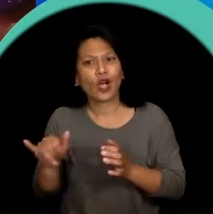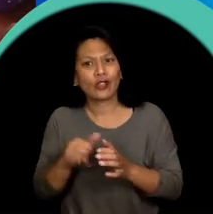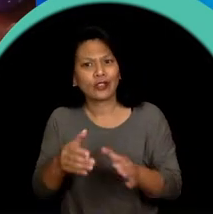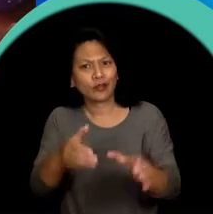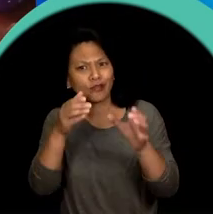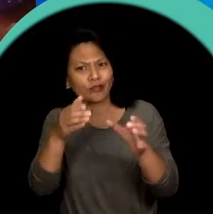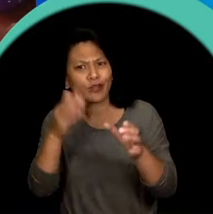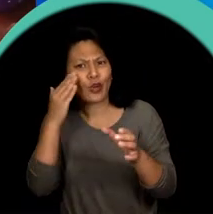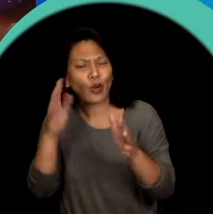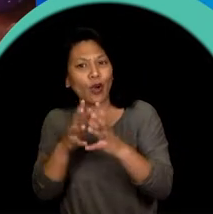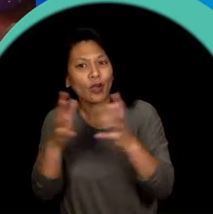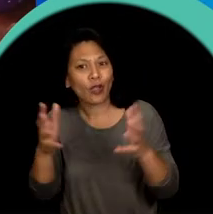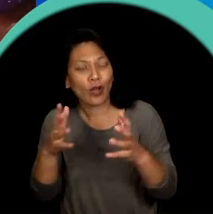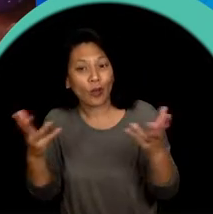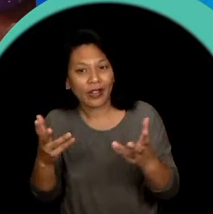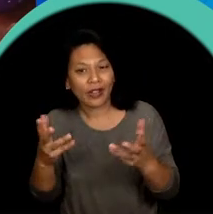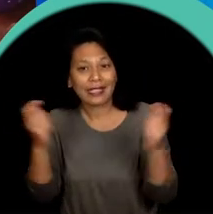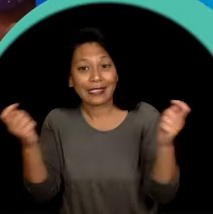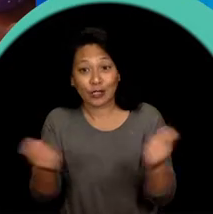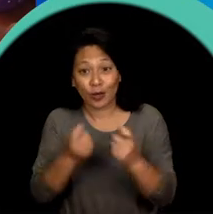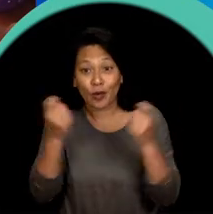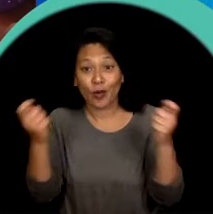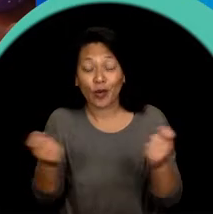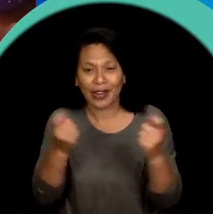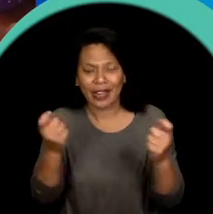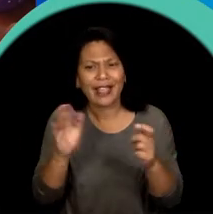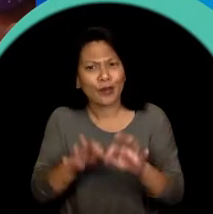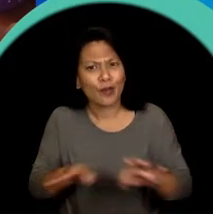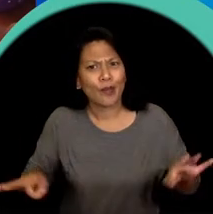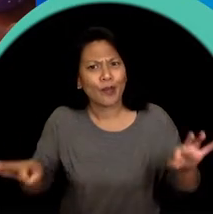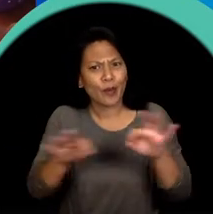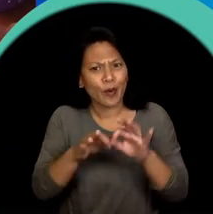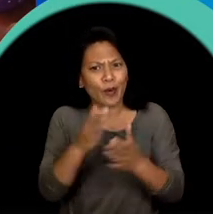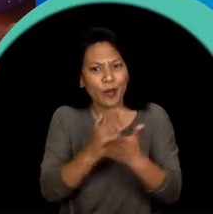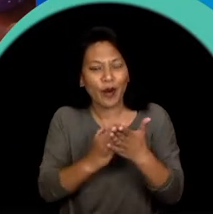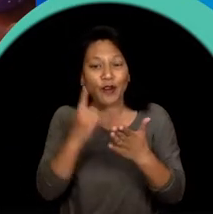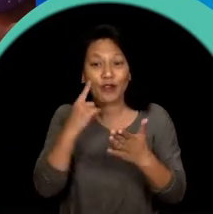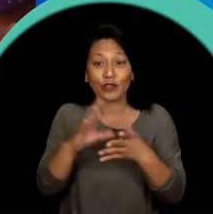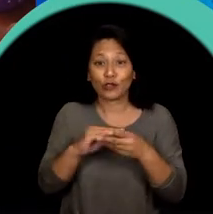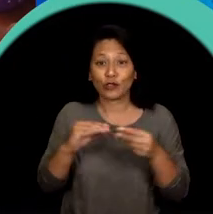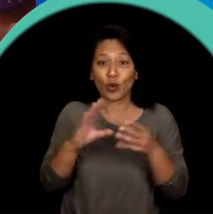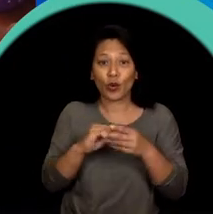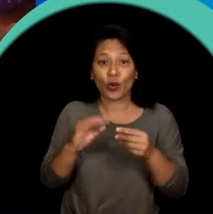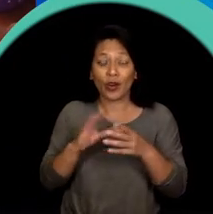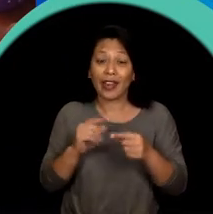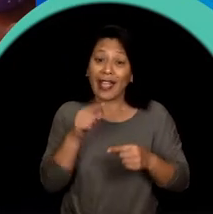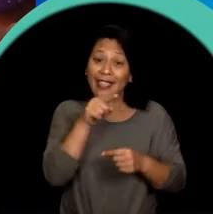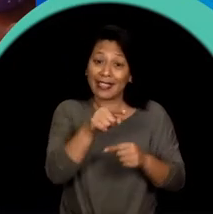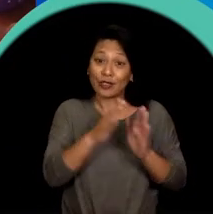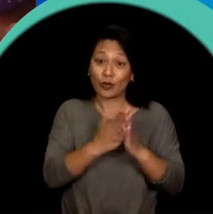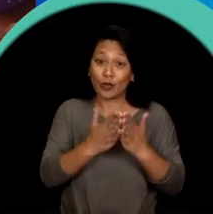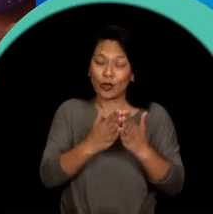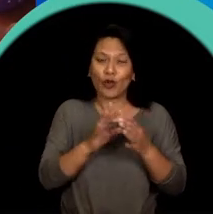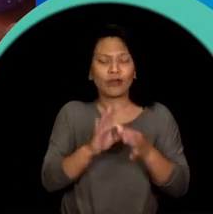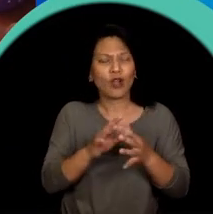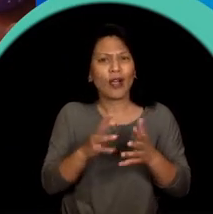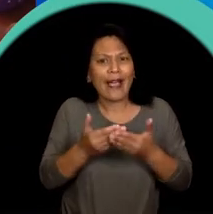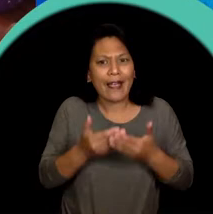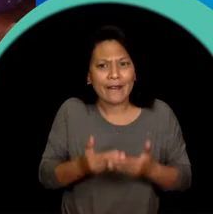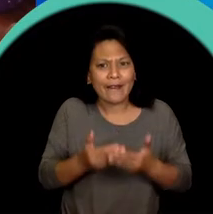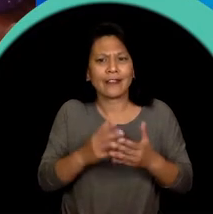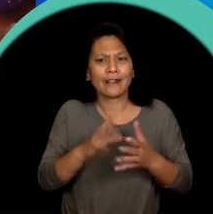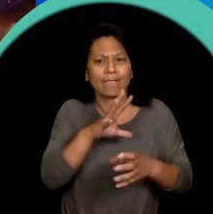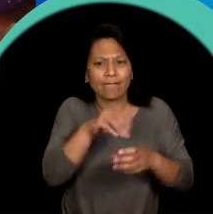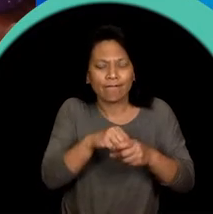about bushcraft, so he knows about canoeing as well as tracking and how to track animals as well as people. And he also knows